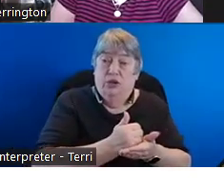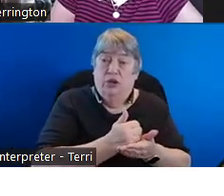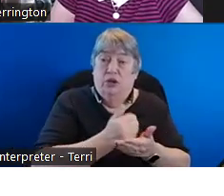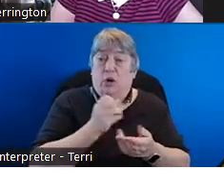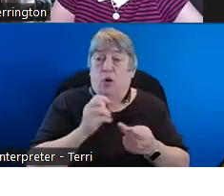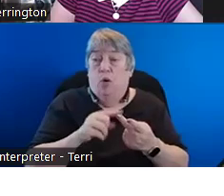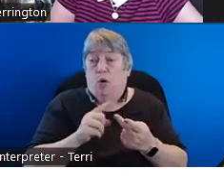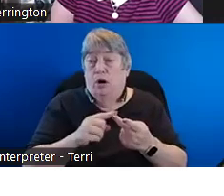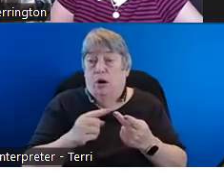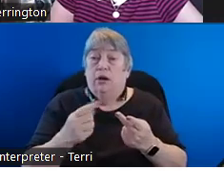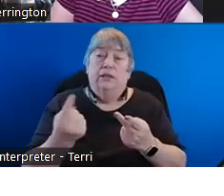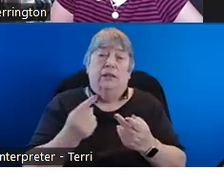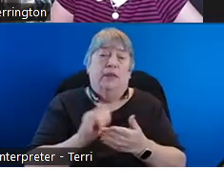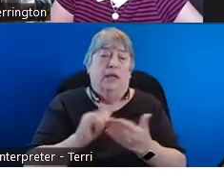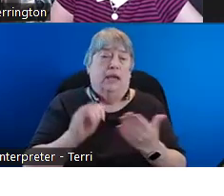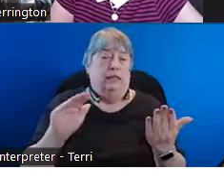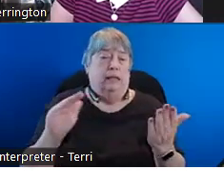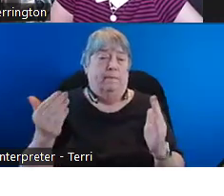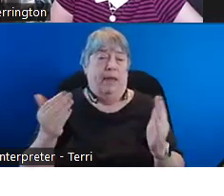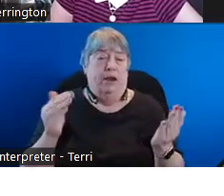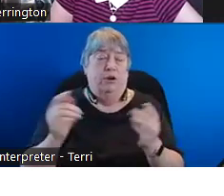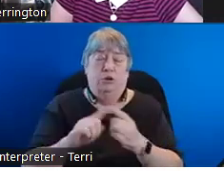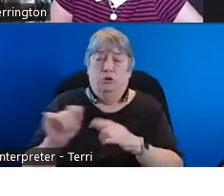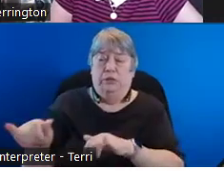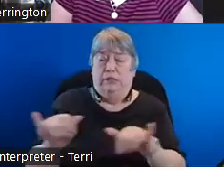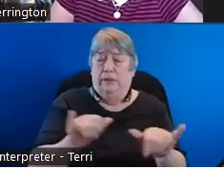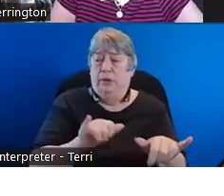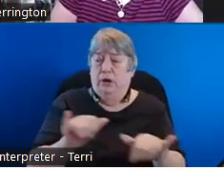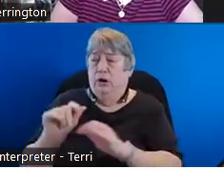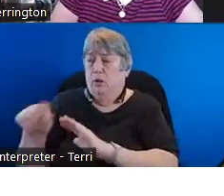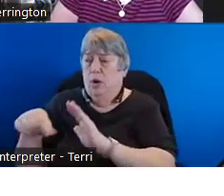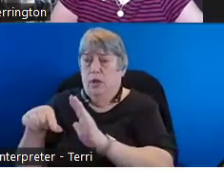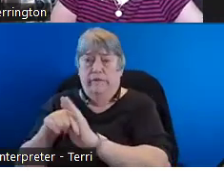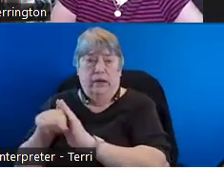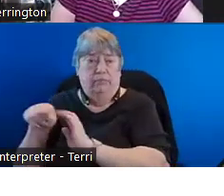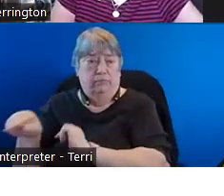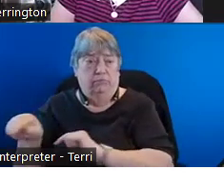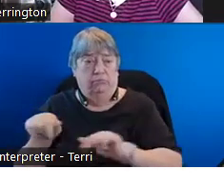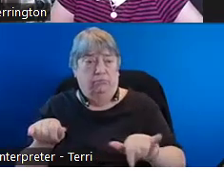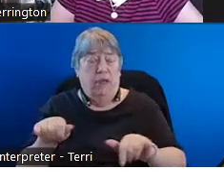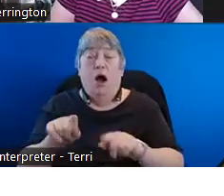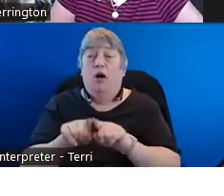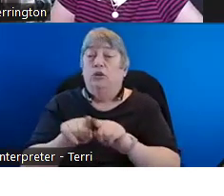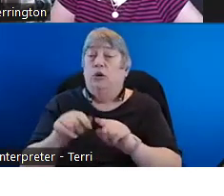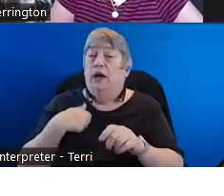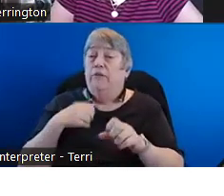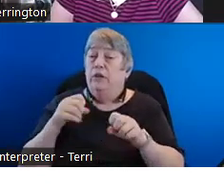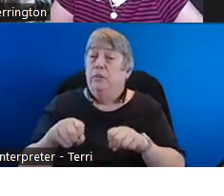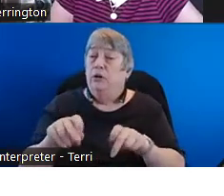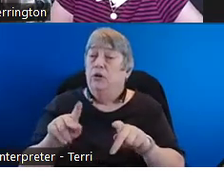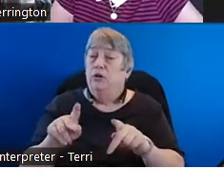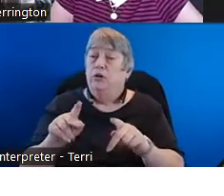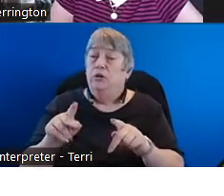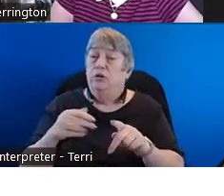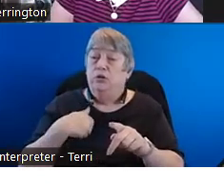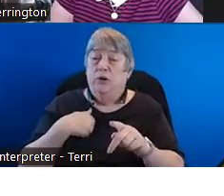that are comparable to their similarly qualified peers. And they also have the opportunity, just like their coworkers, to have